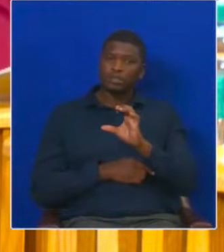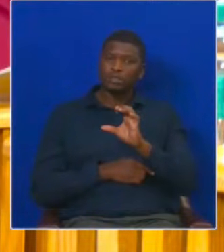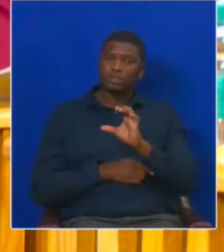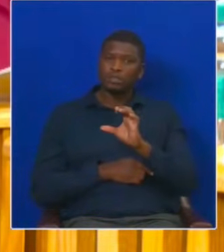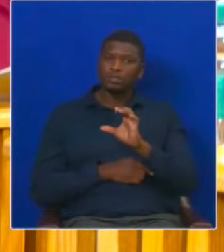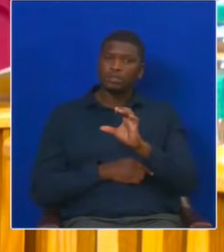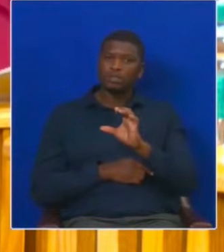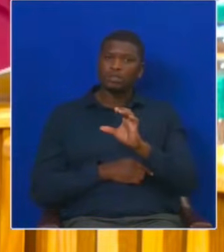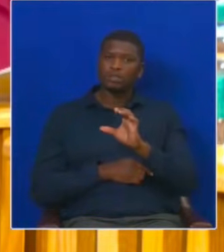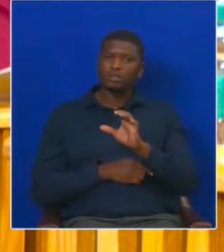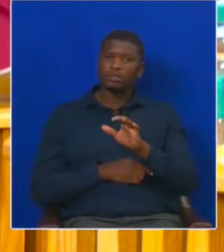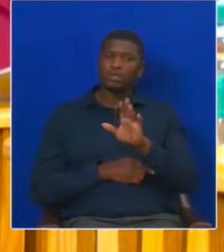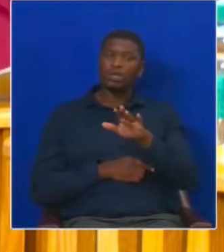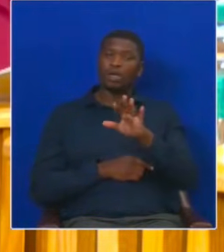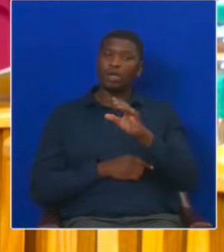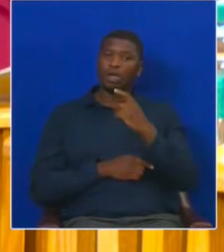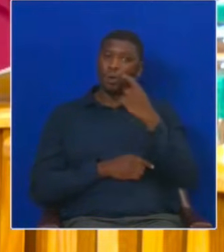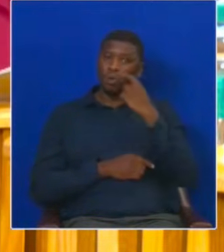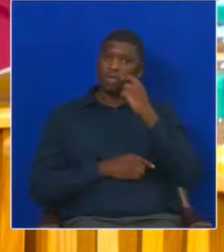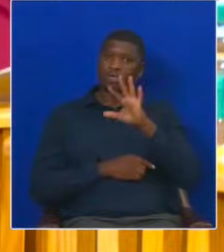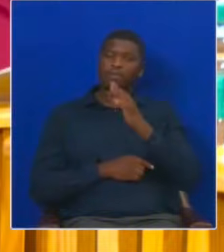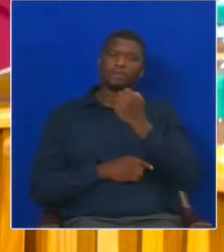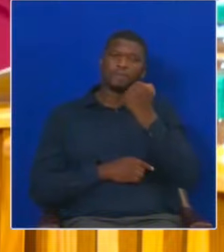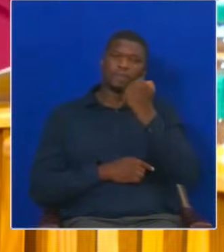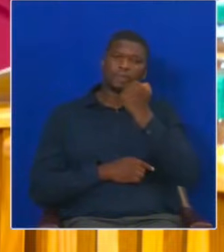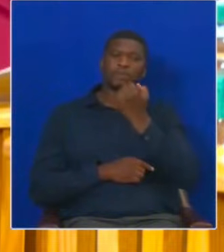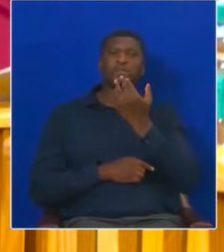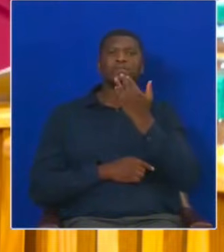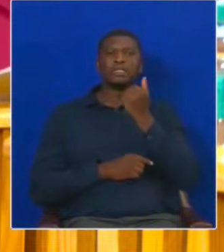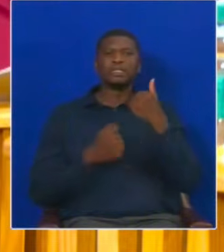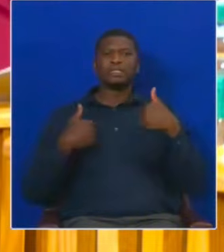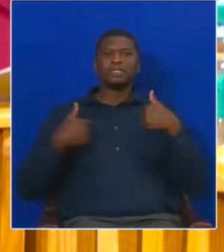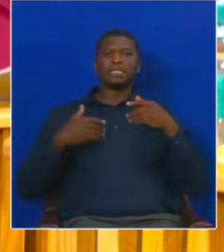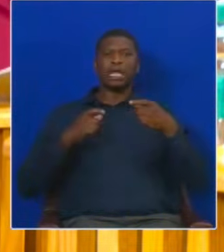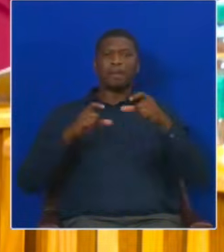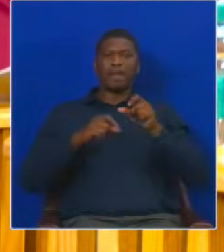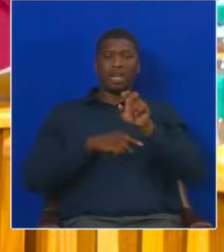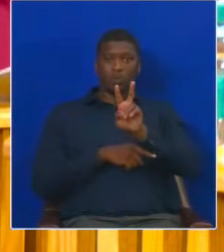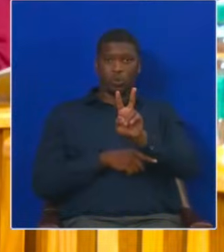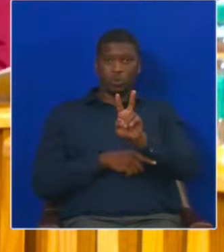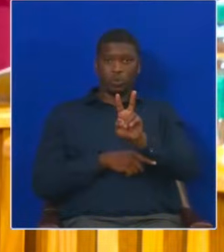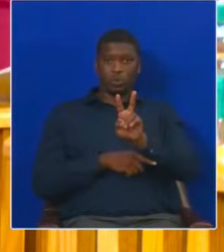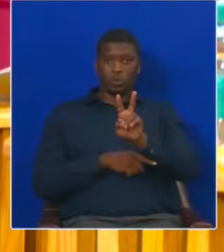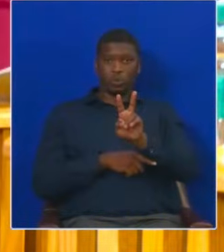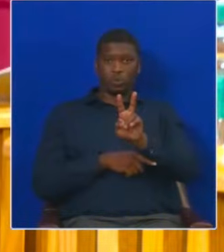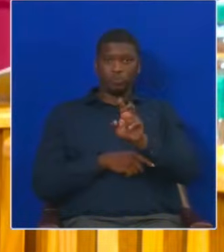Witness C, my apologies. Could you pick it up from paragraph 2 to provide context?